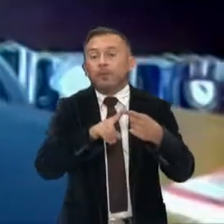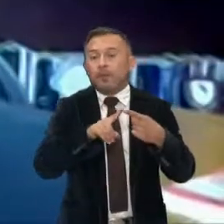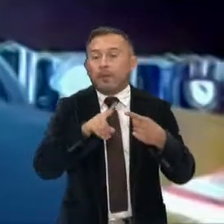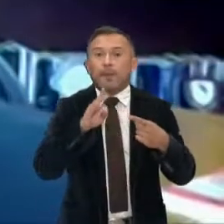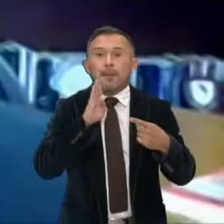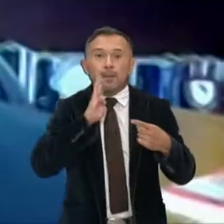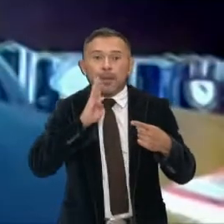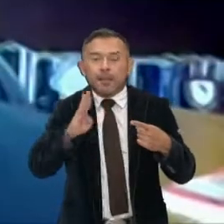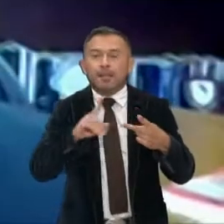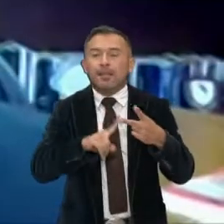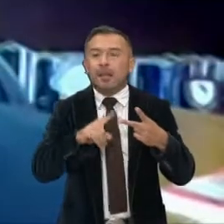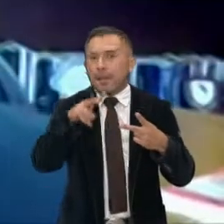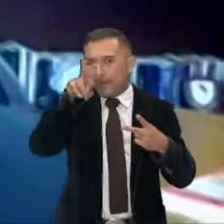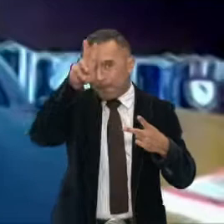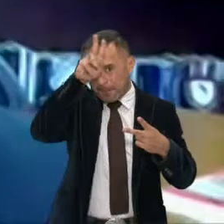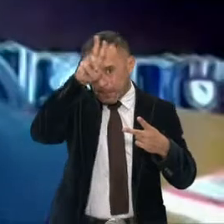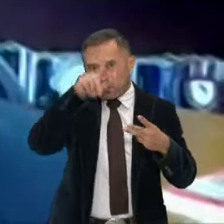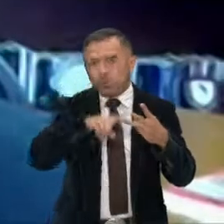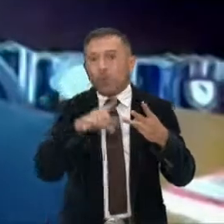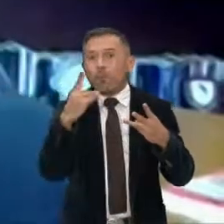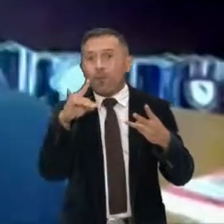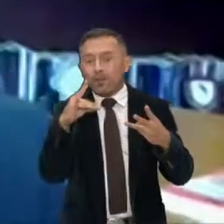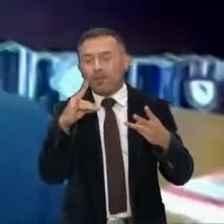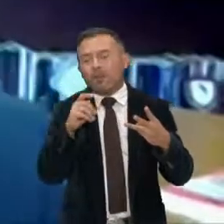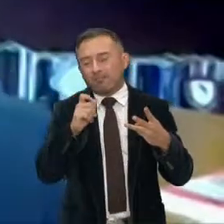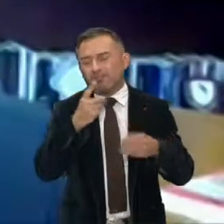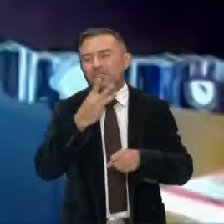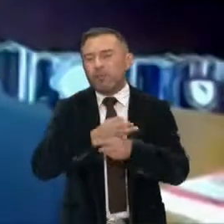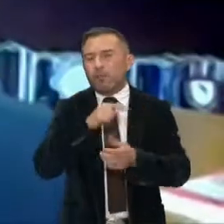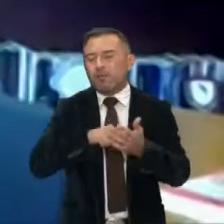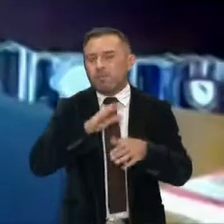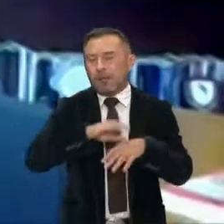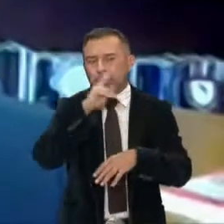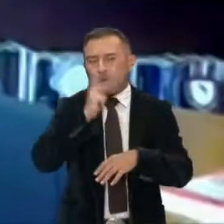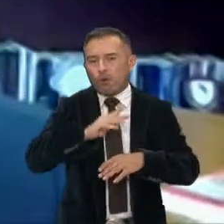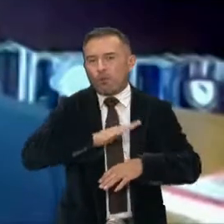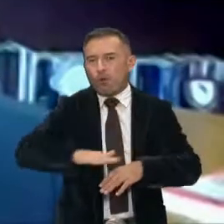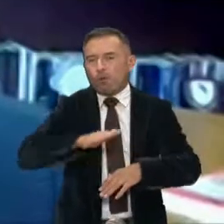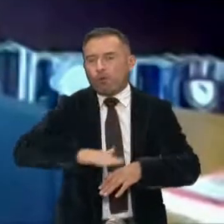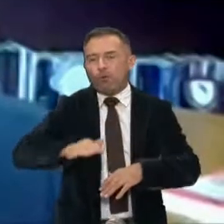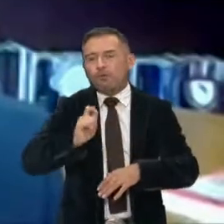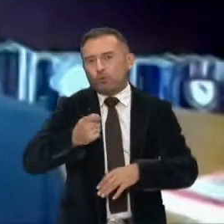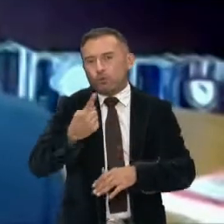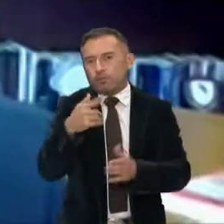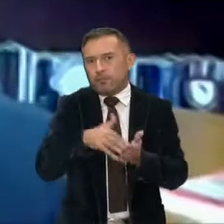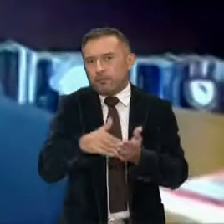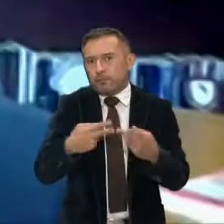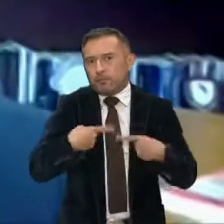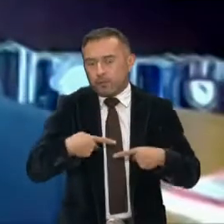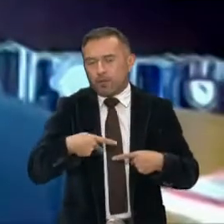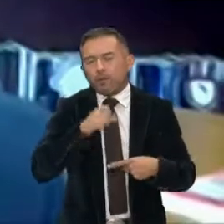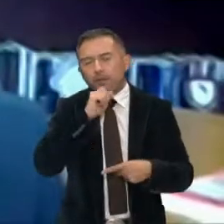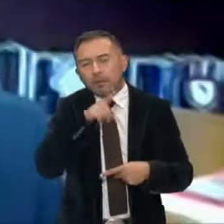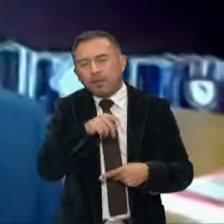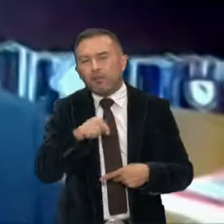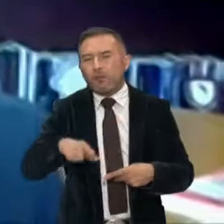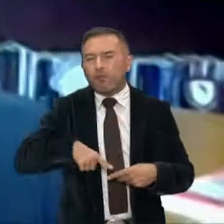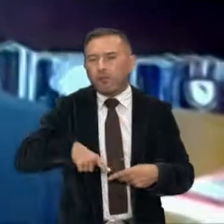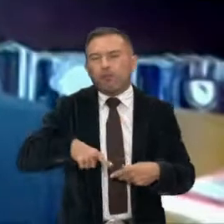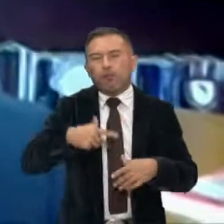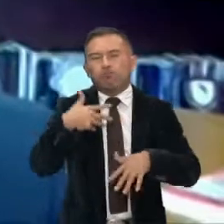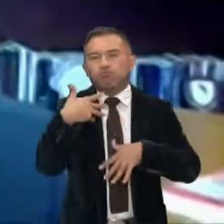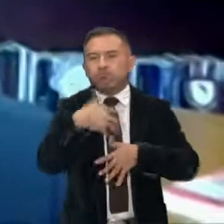after Peru and Belgium, besides the fact that they have some government acts